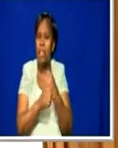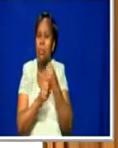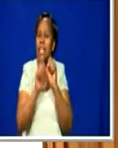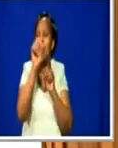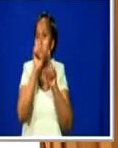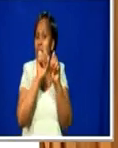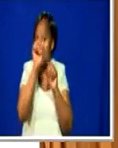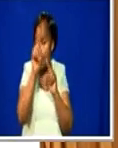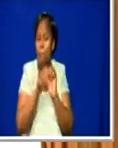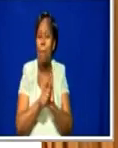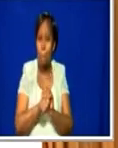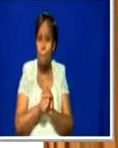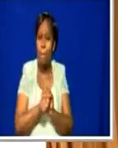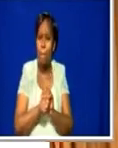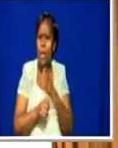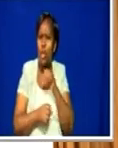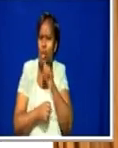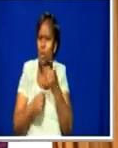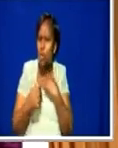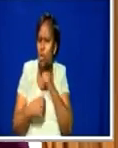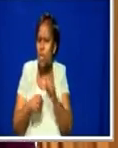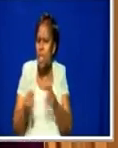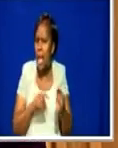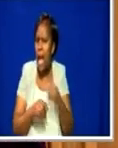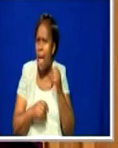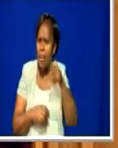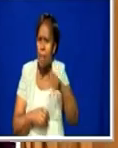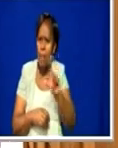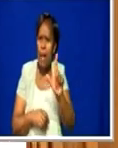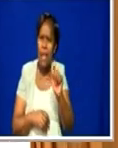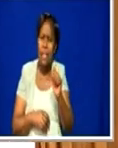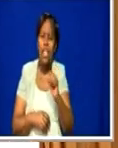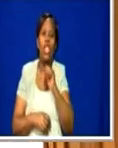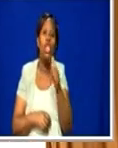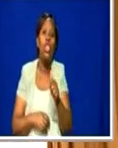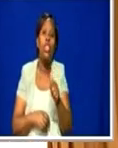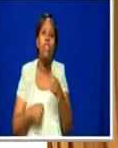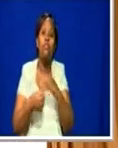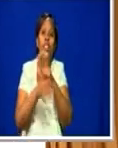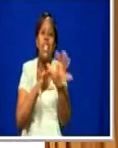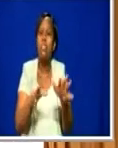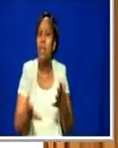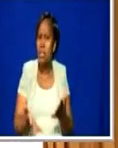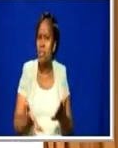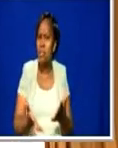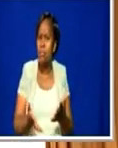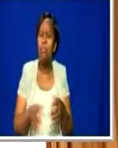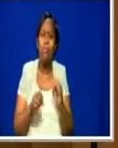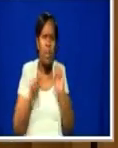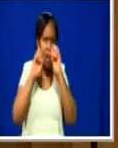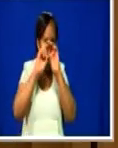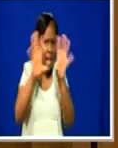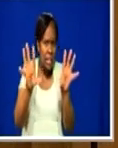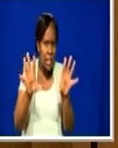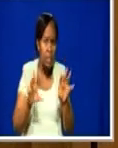because Yes, it transmits. yes. Do you want to say that the other planets, they don't transmit anything? No, they to don't. do with light They or don't. something. In